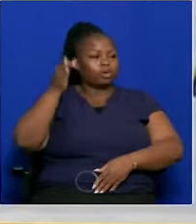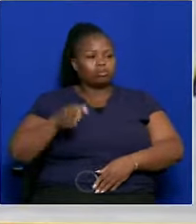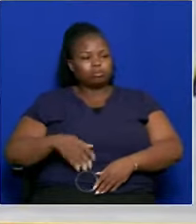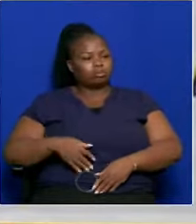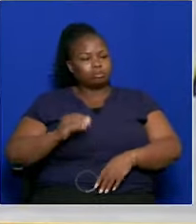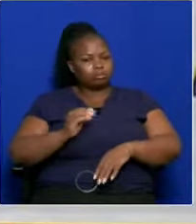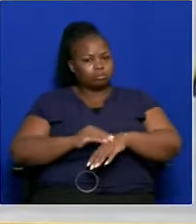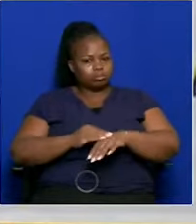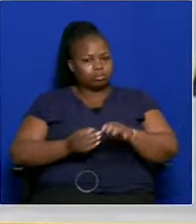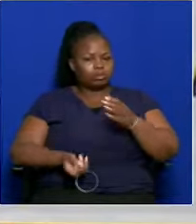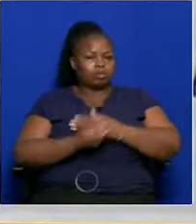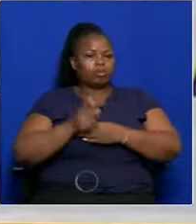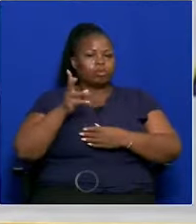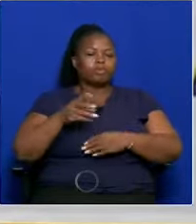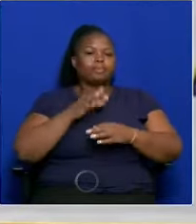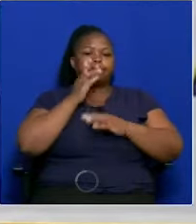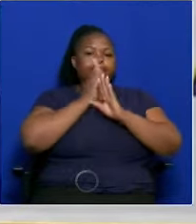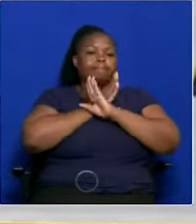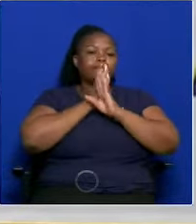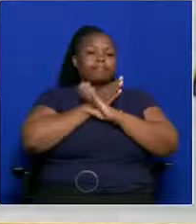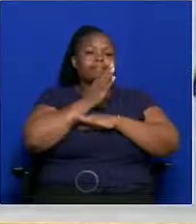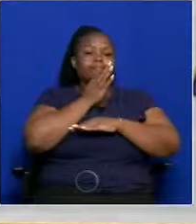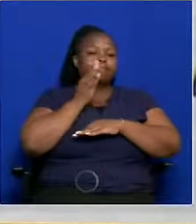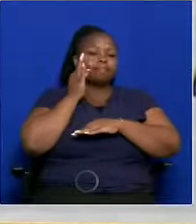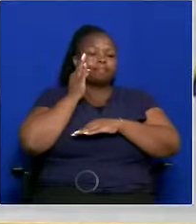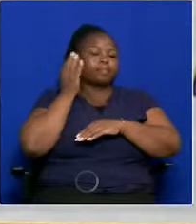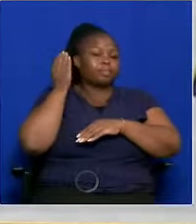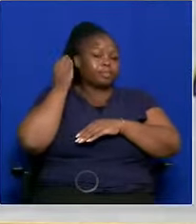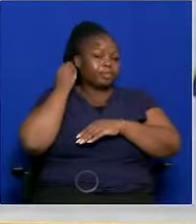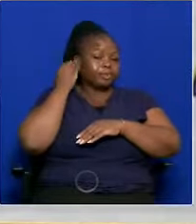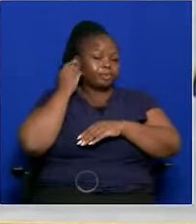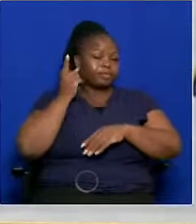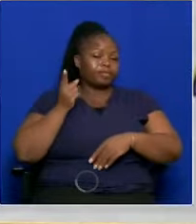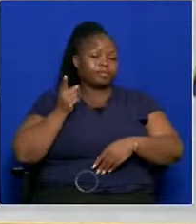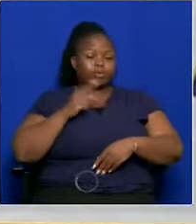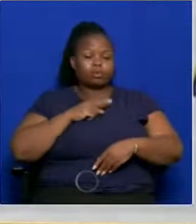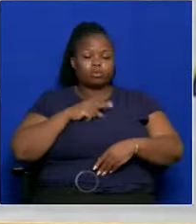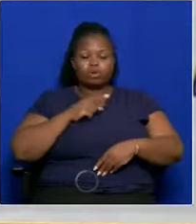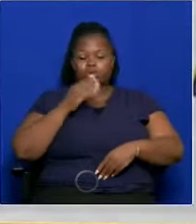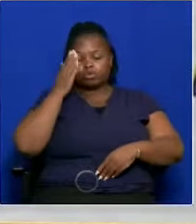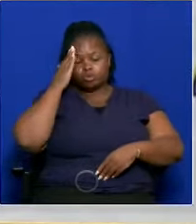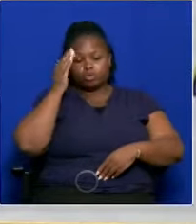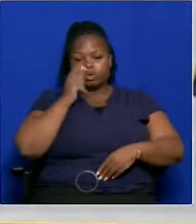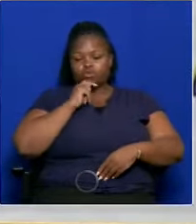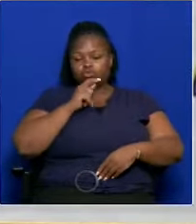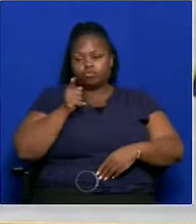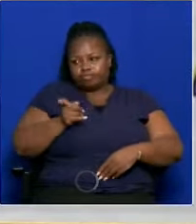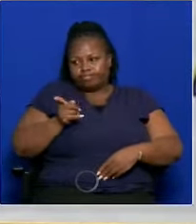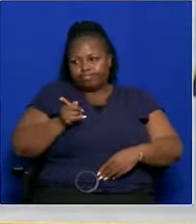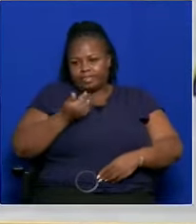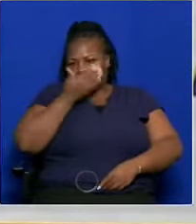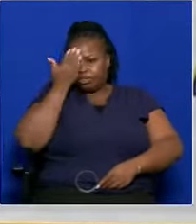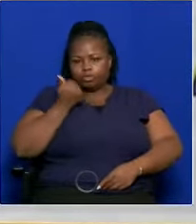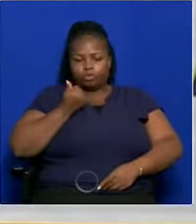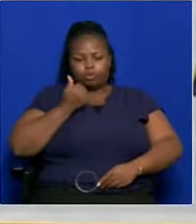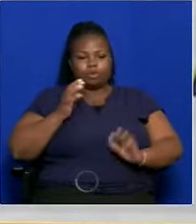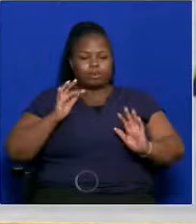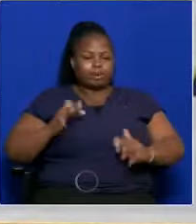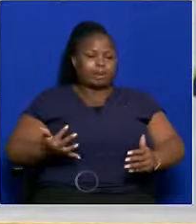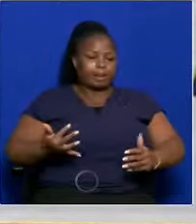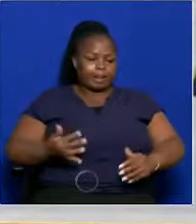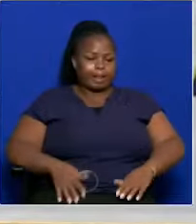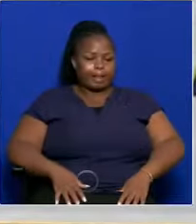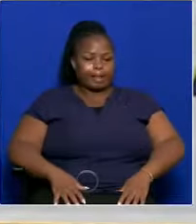is classified. Knowing that maybe he might not be aware about how the